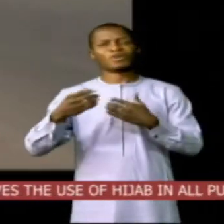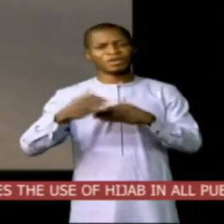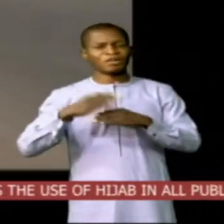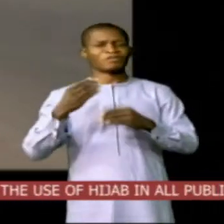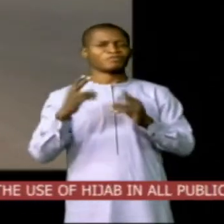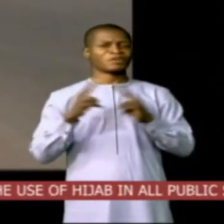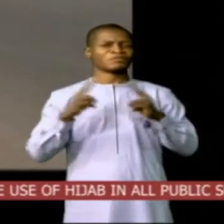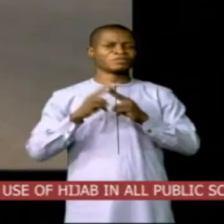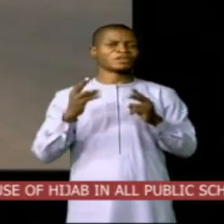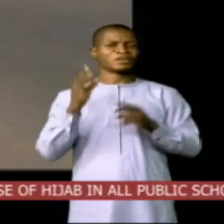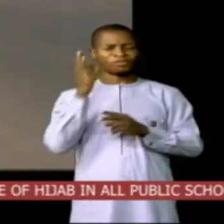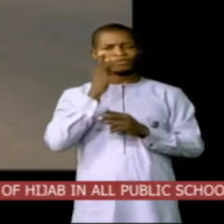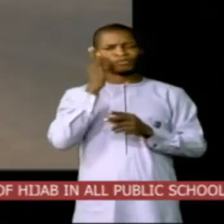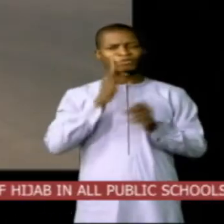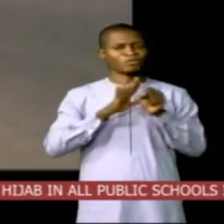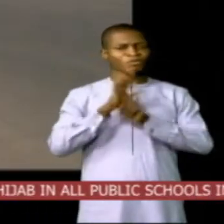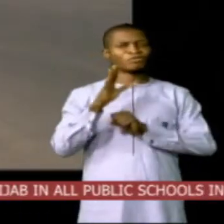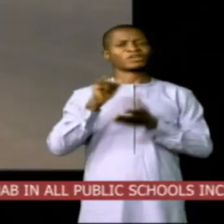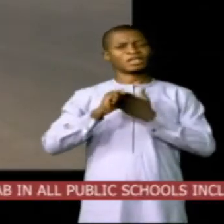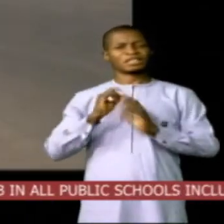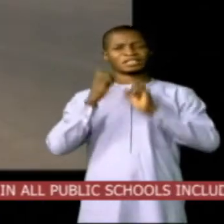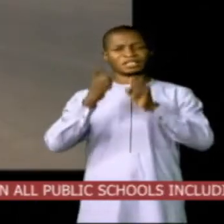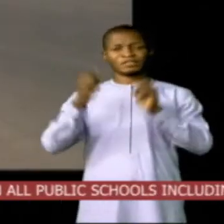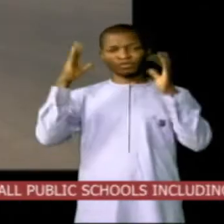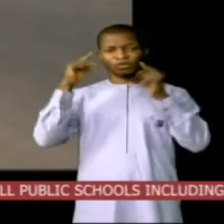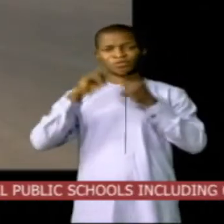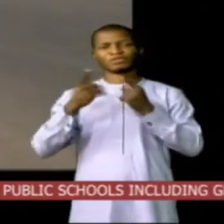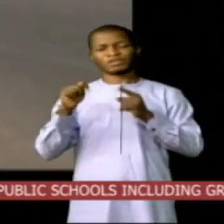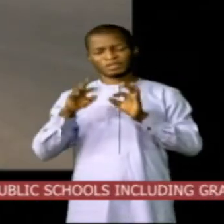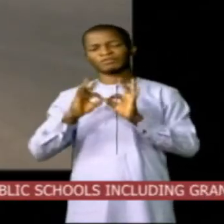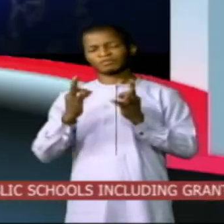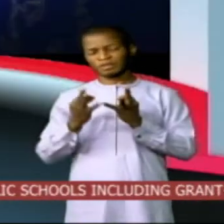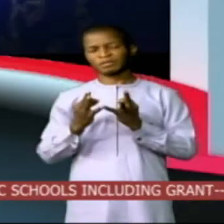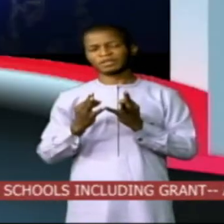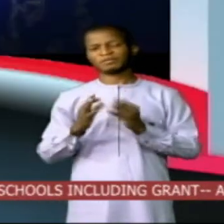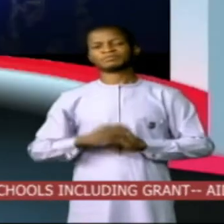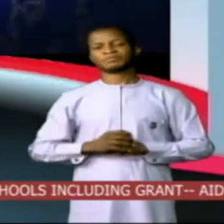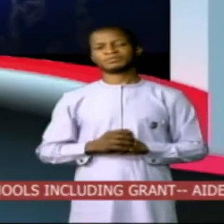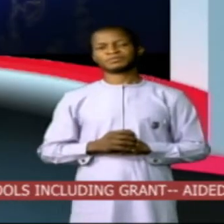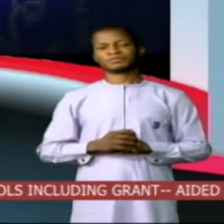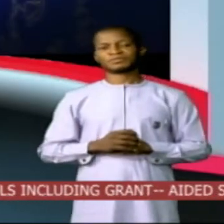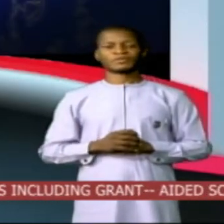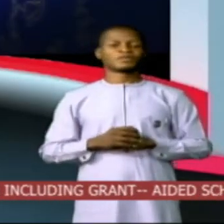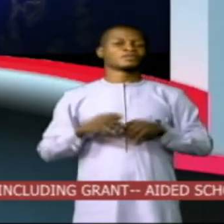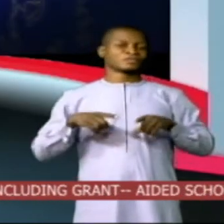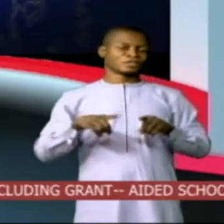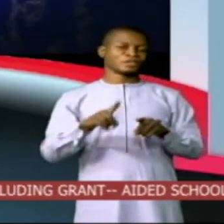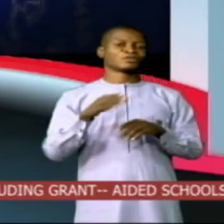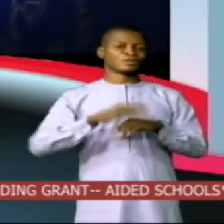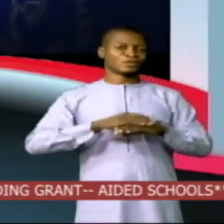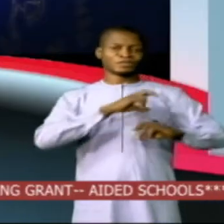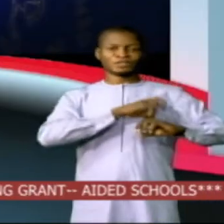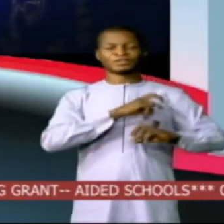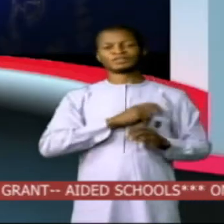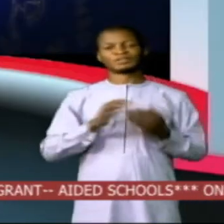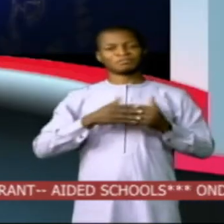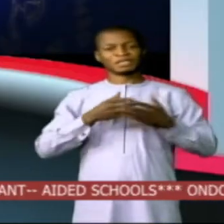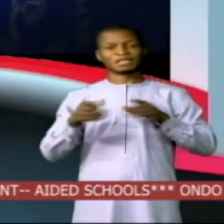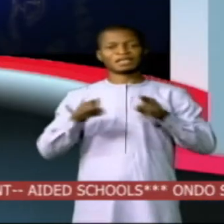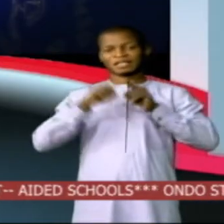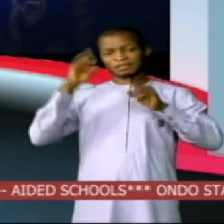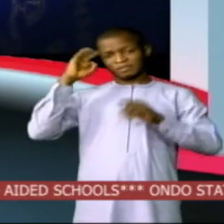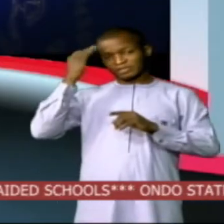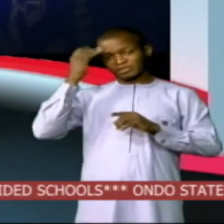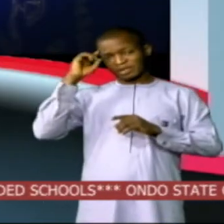that is also giving hope to the families. Still on security matters, as the federal